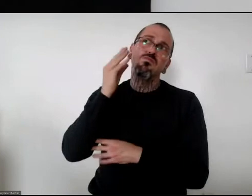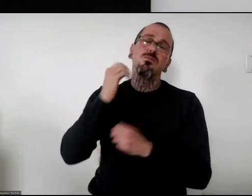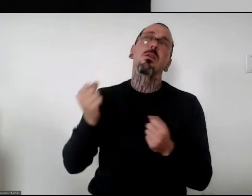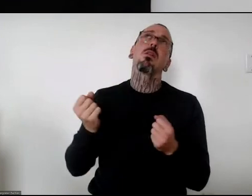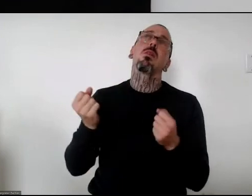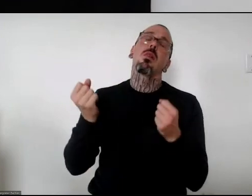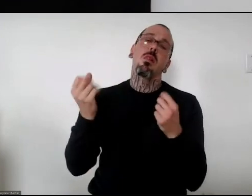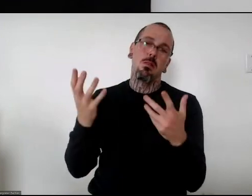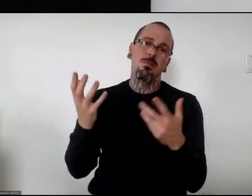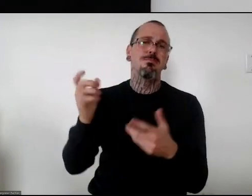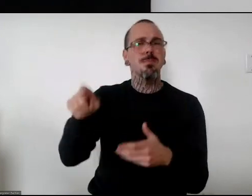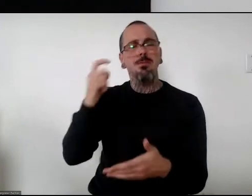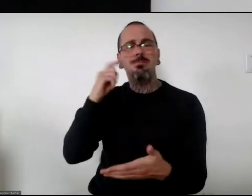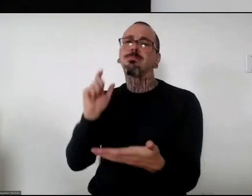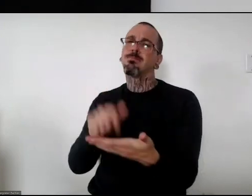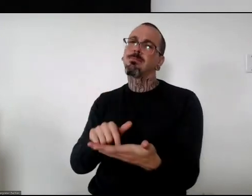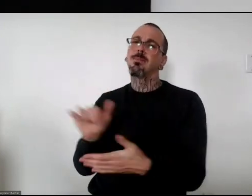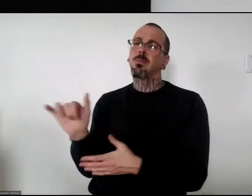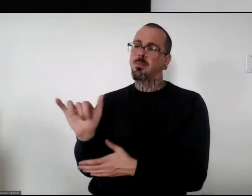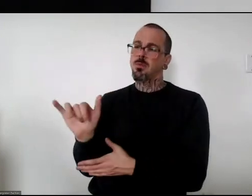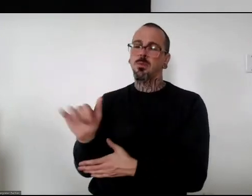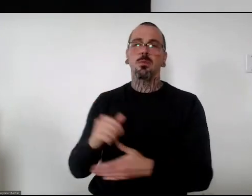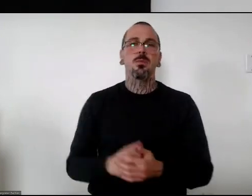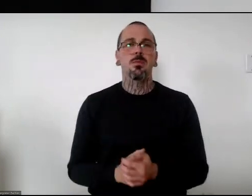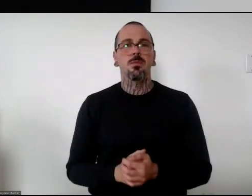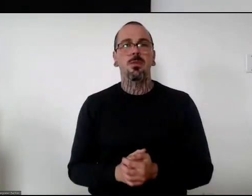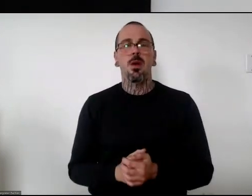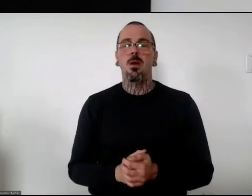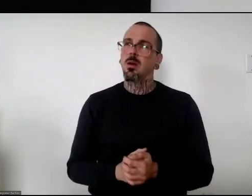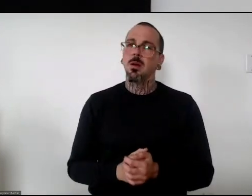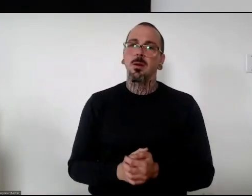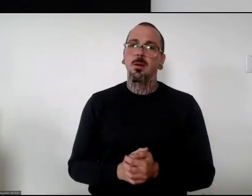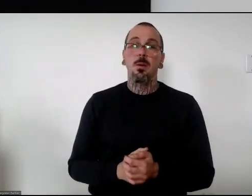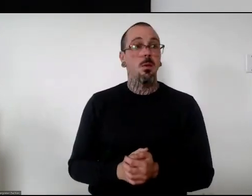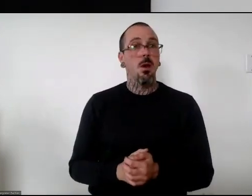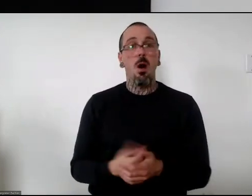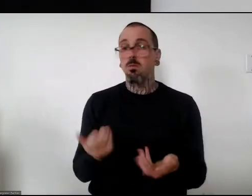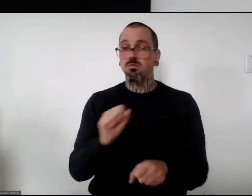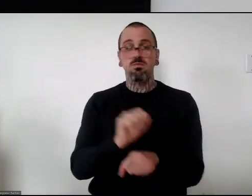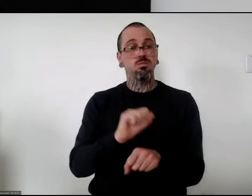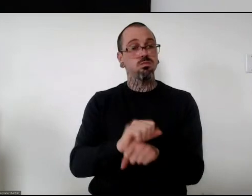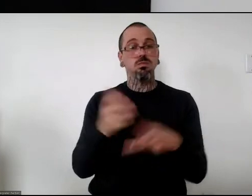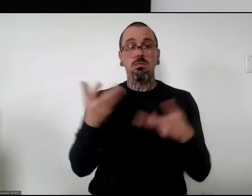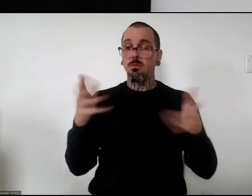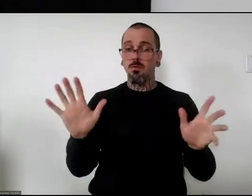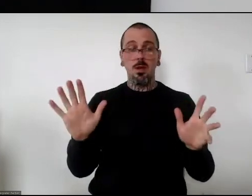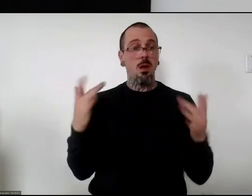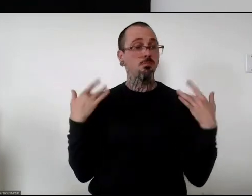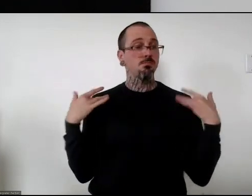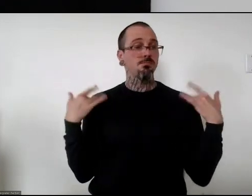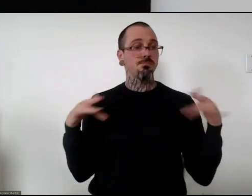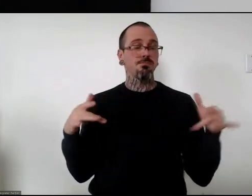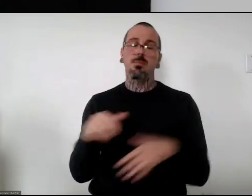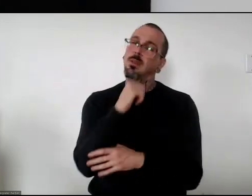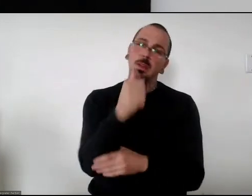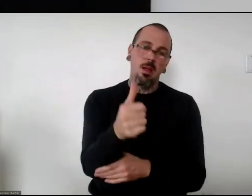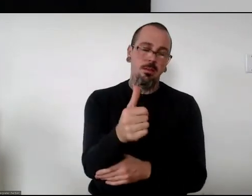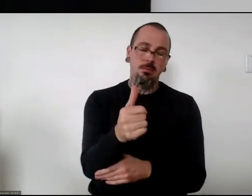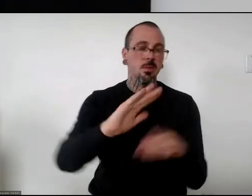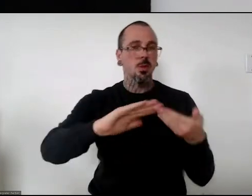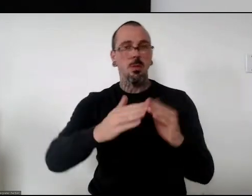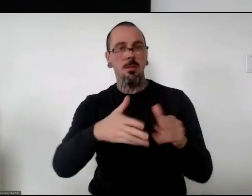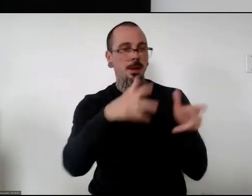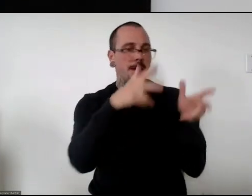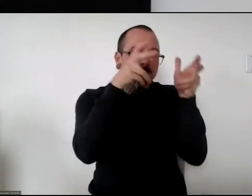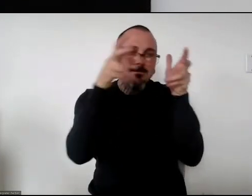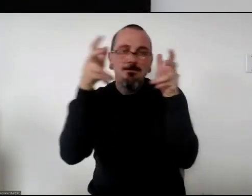to be done, and government certainly is listening to the needs of our communities. Many of our community partners